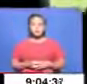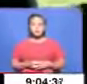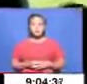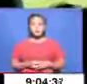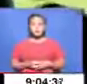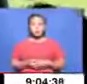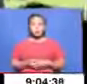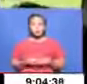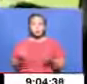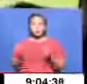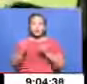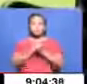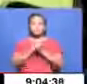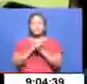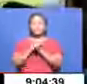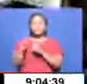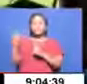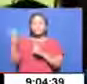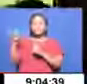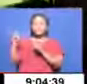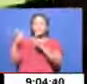Friday at State House Nairobi.